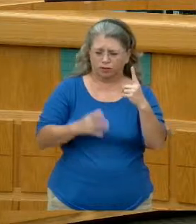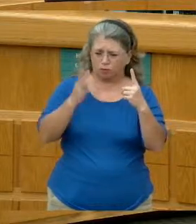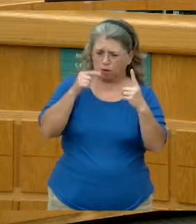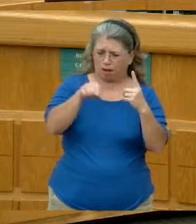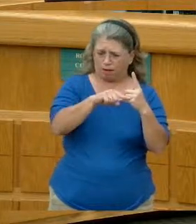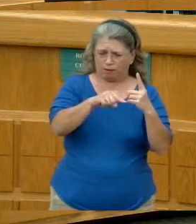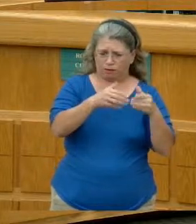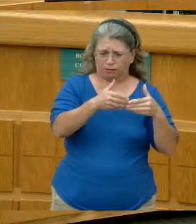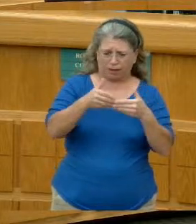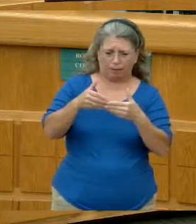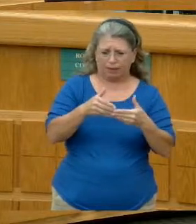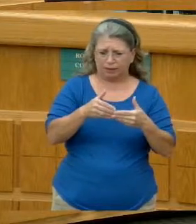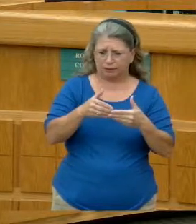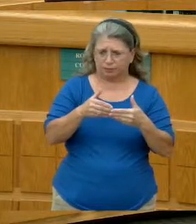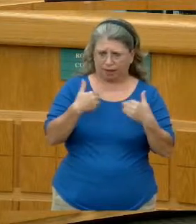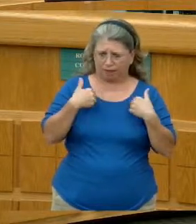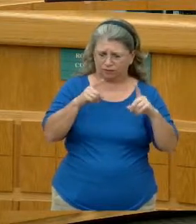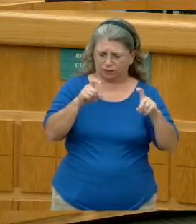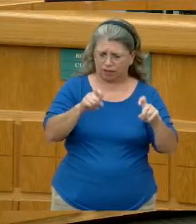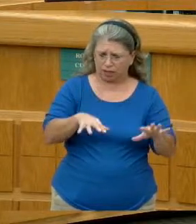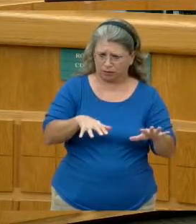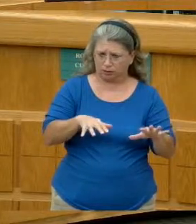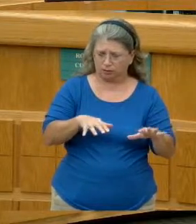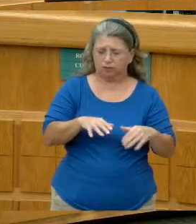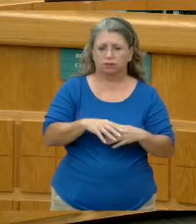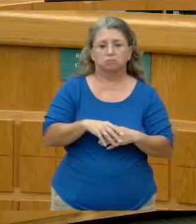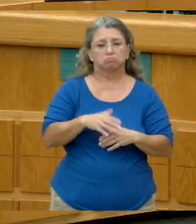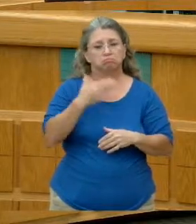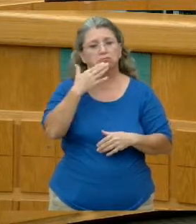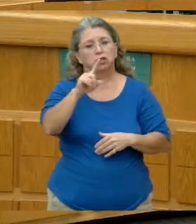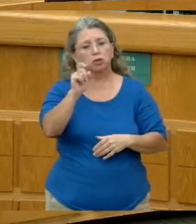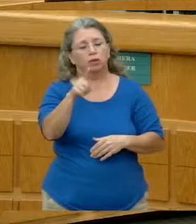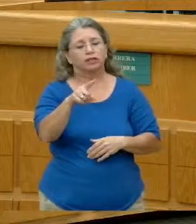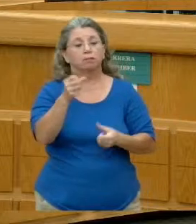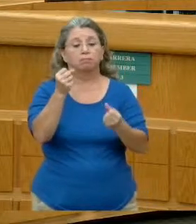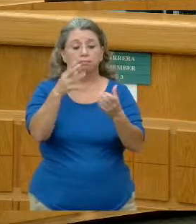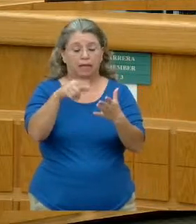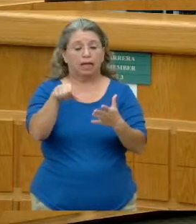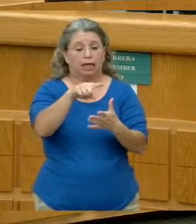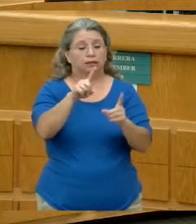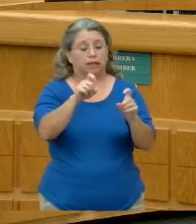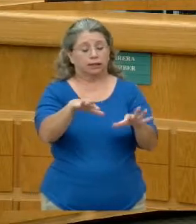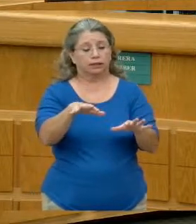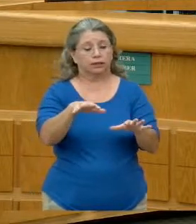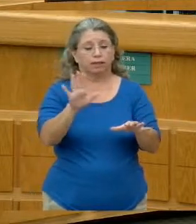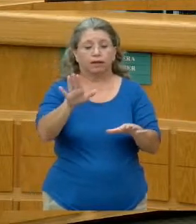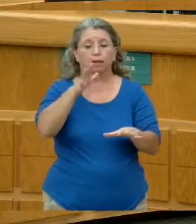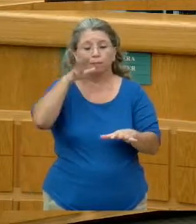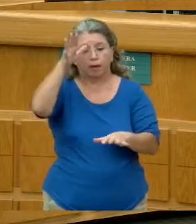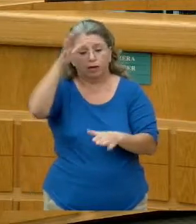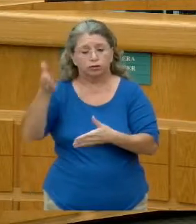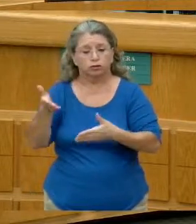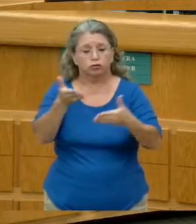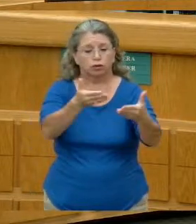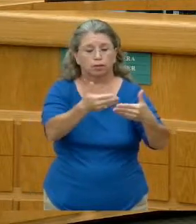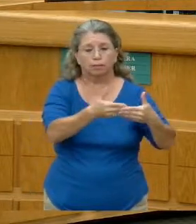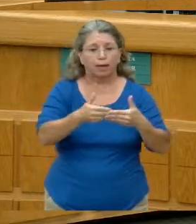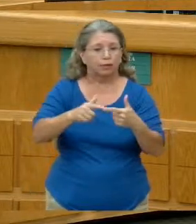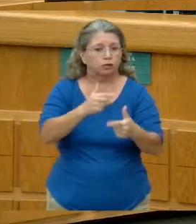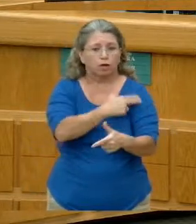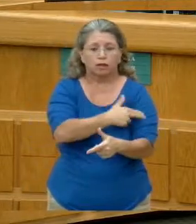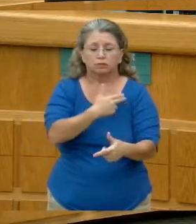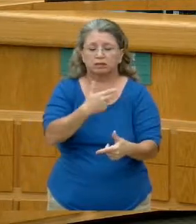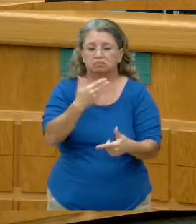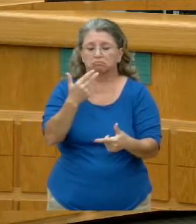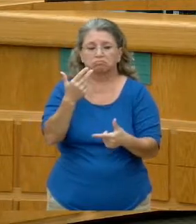tested? Great question. Many got tested because parents took their baby to the hospital for whatever the reason, not